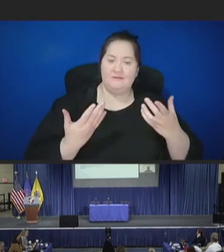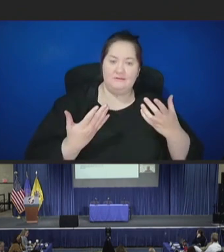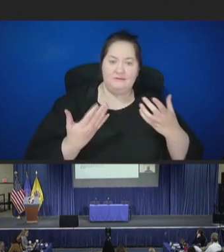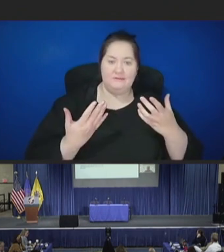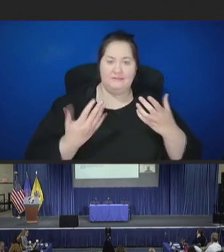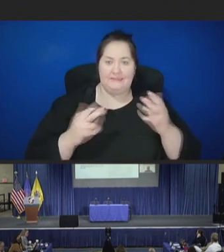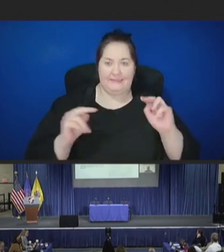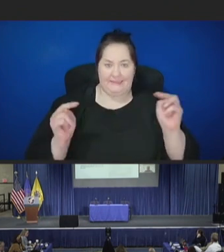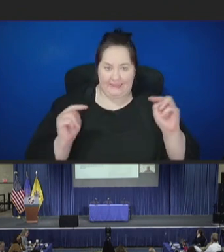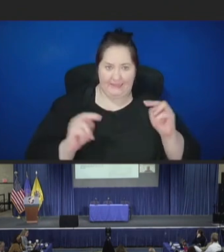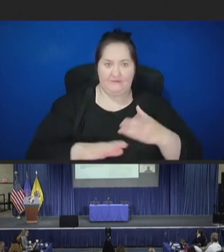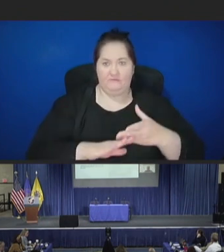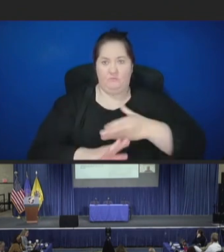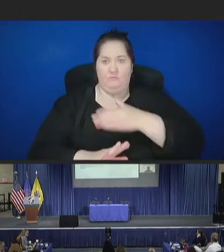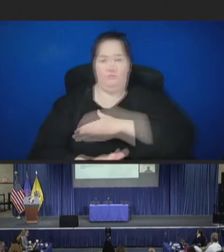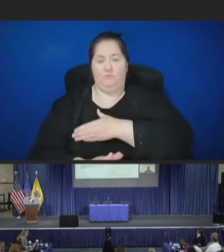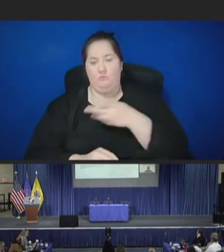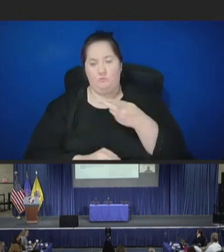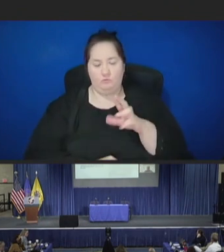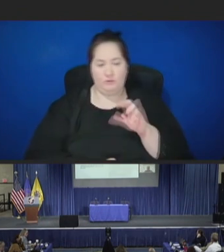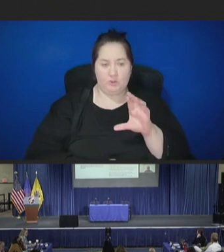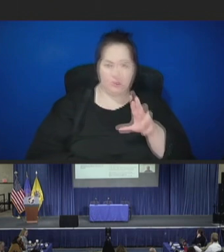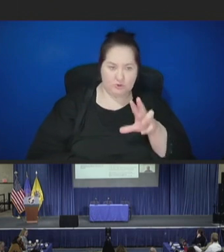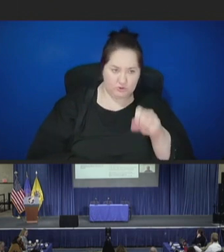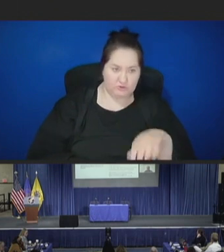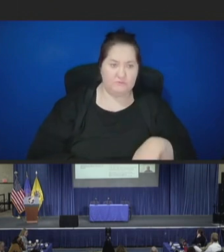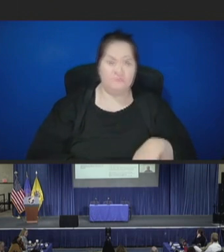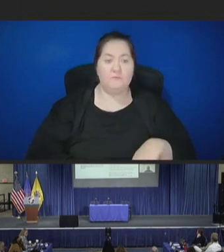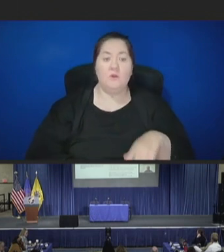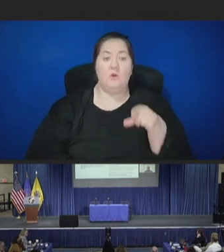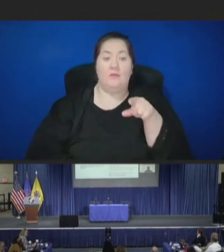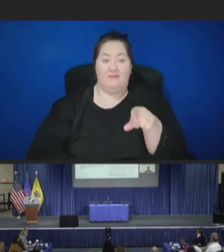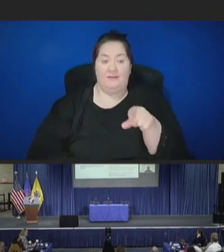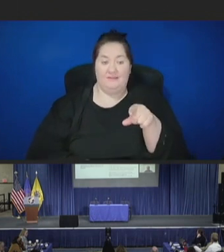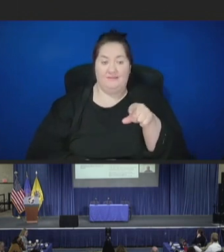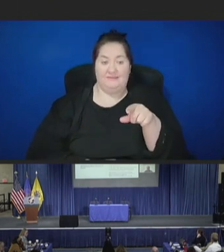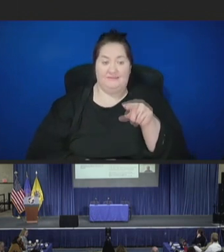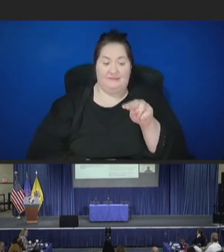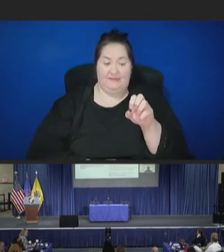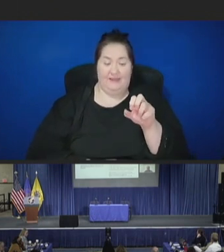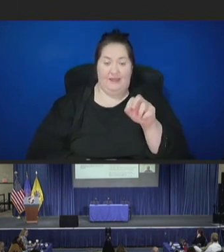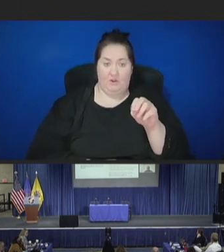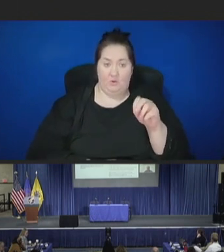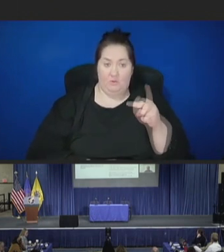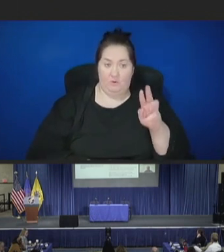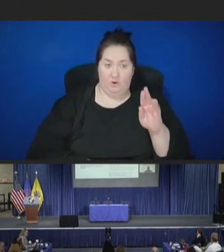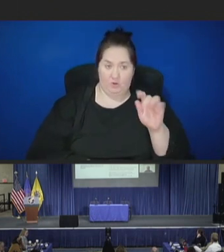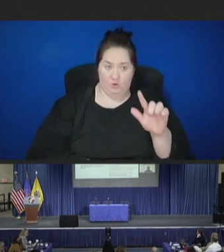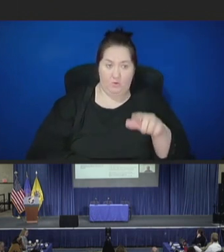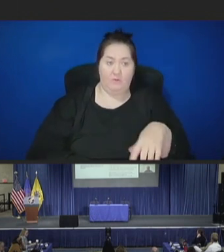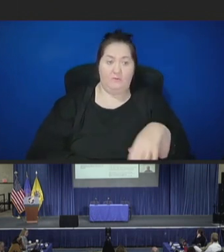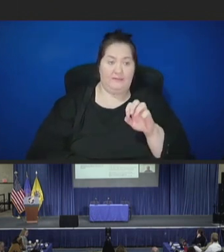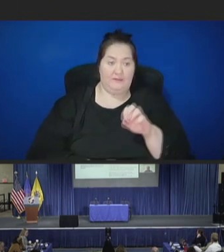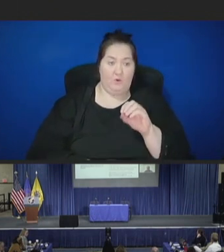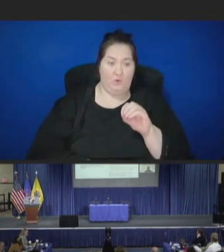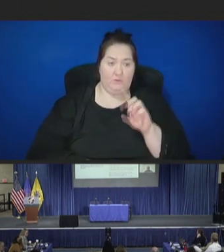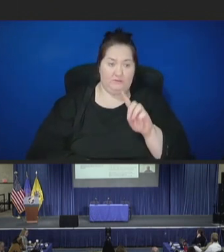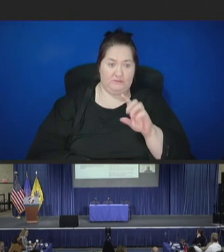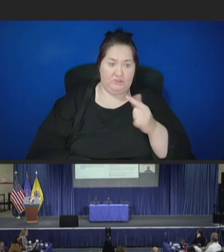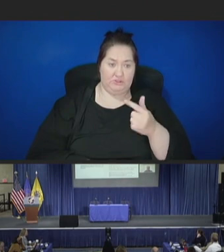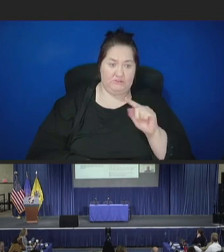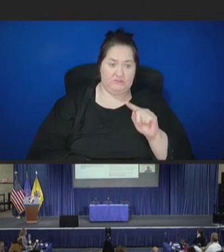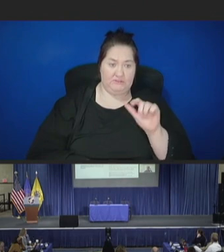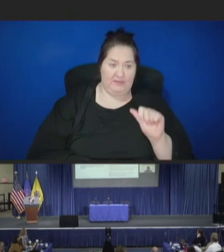those BNAbs. And so over the last many years, we developed this nanoparticle immunogen called the EOD-GT860mer. It's a